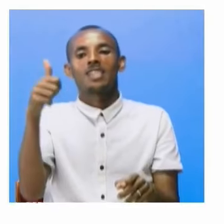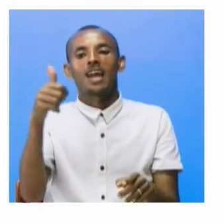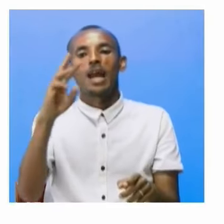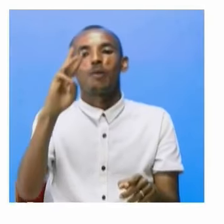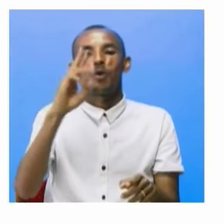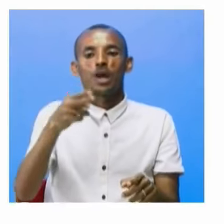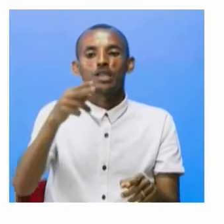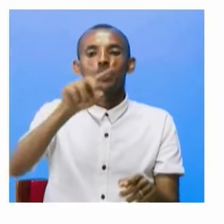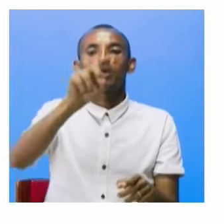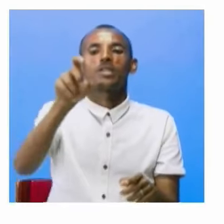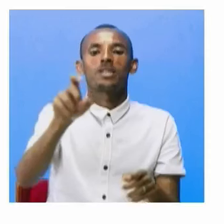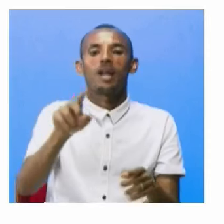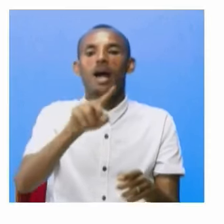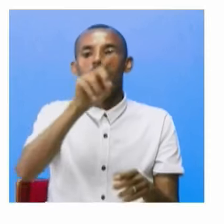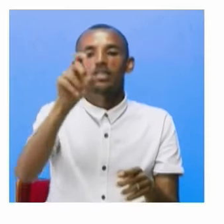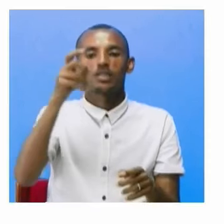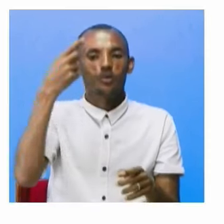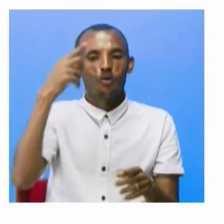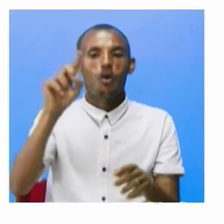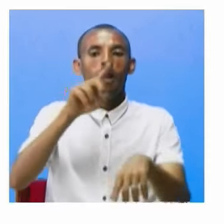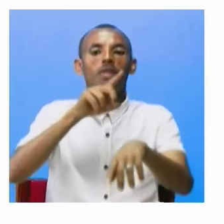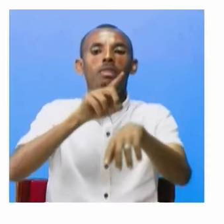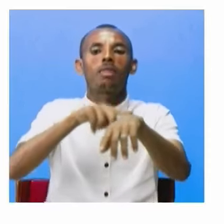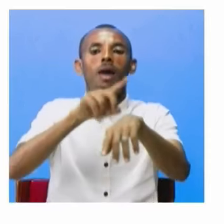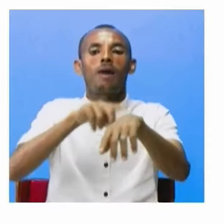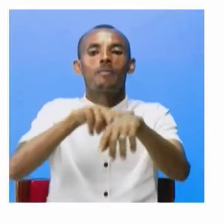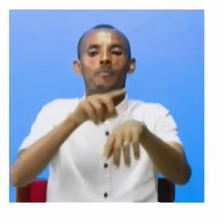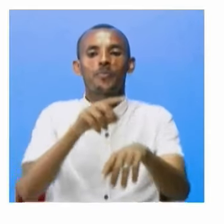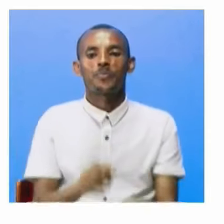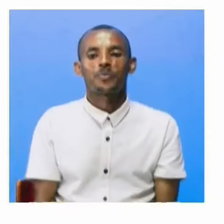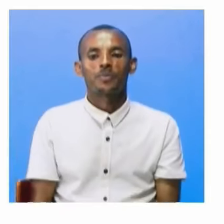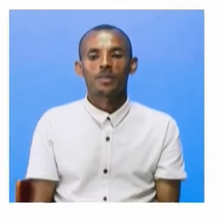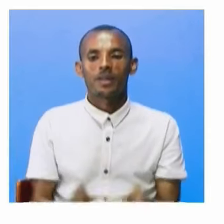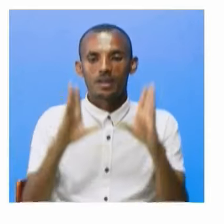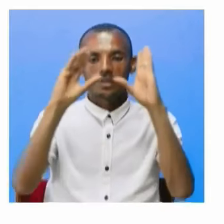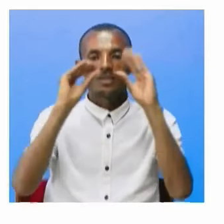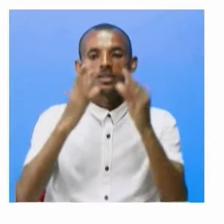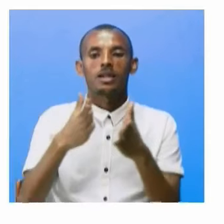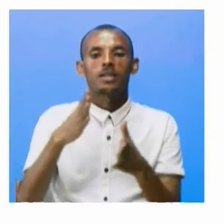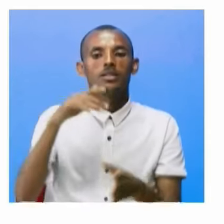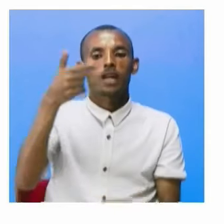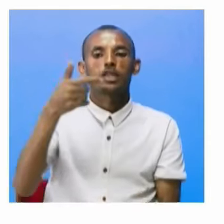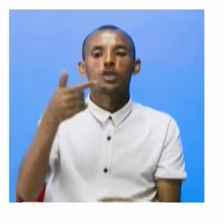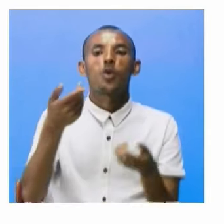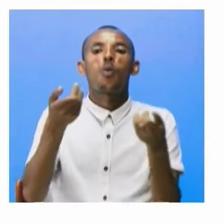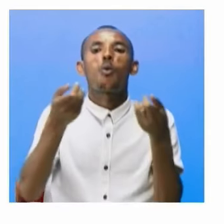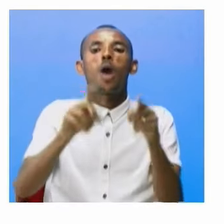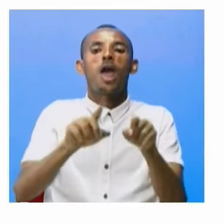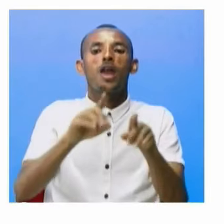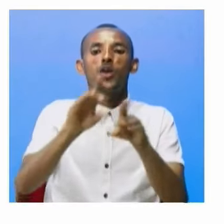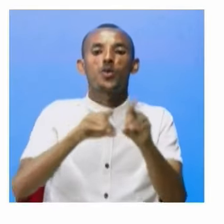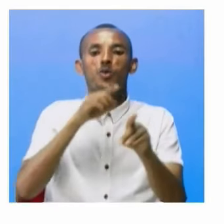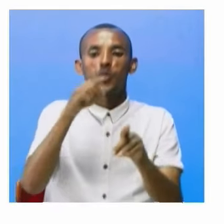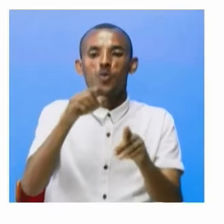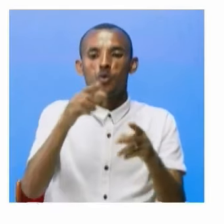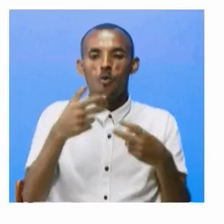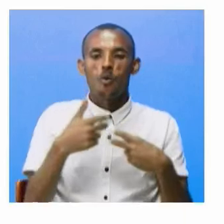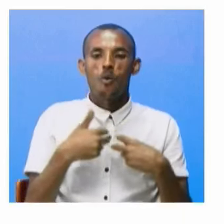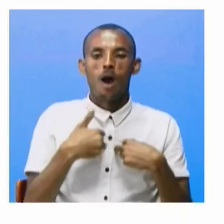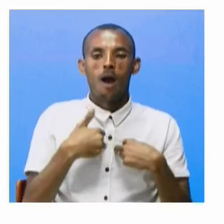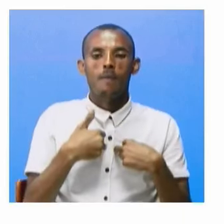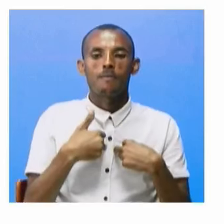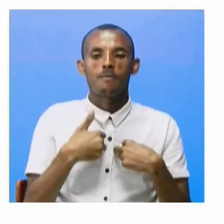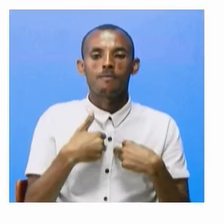question which asks for time. Very good. Teacher says, when do you have